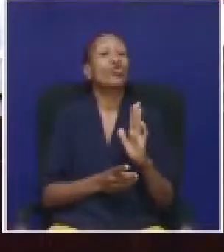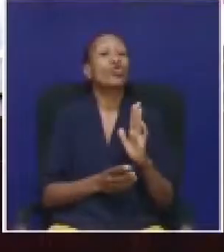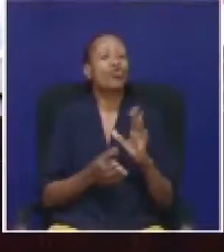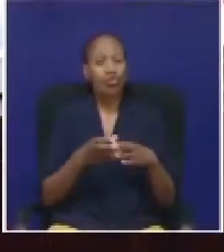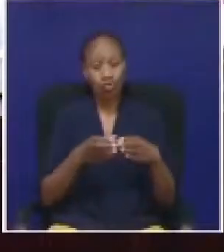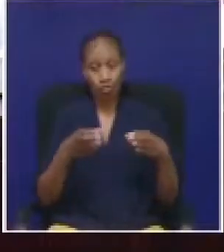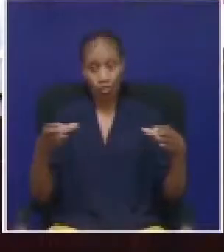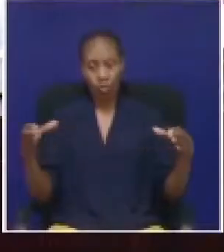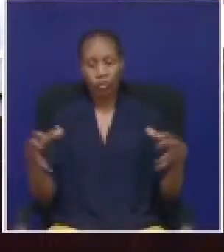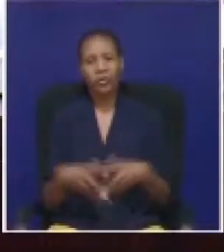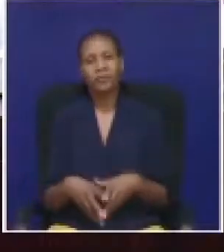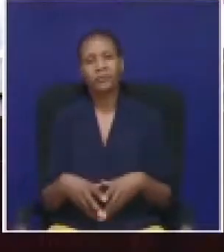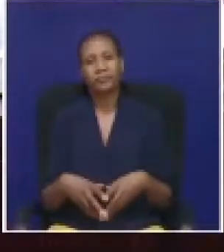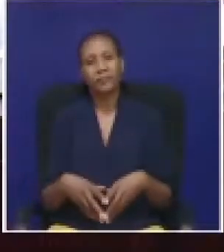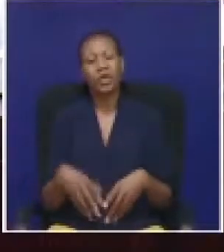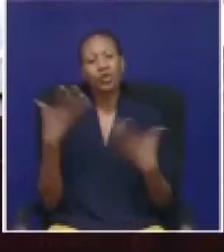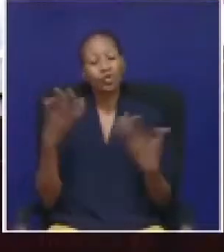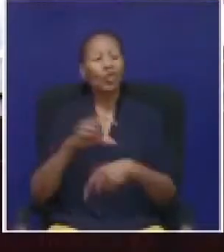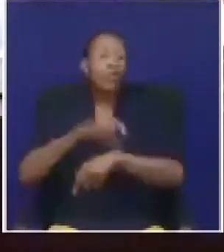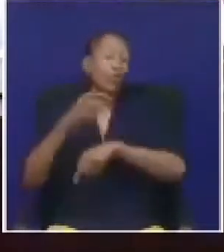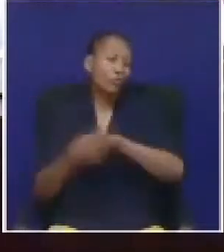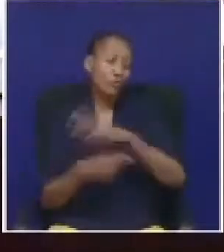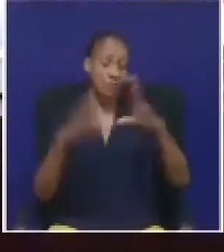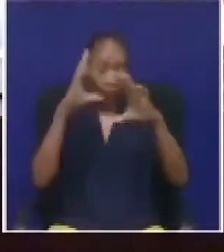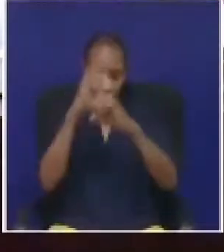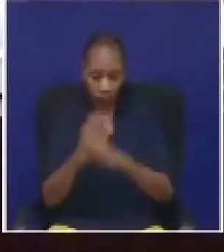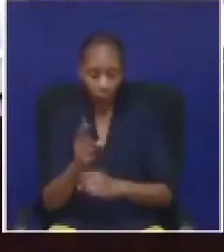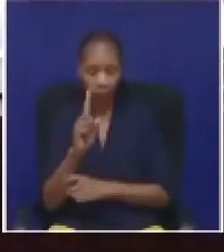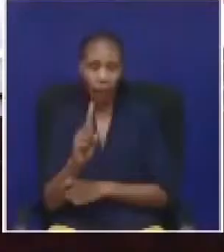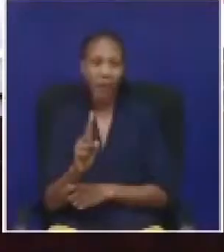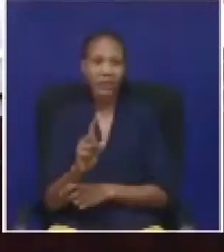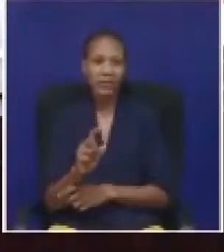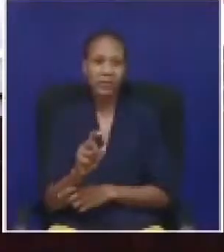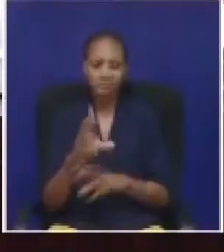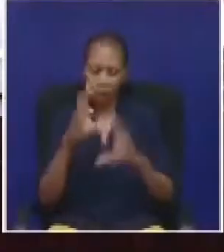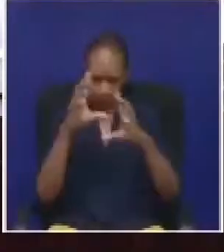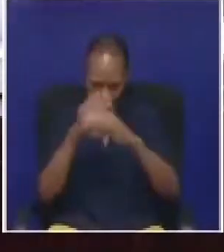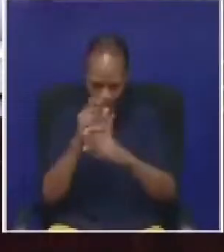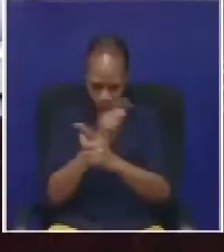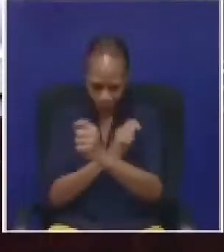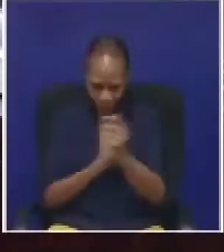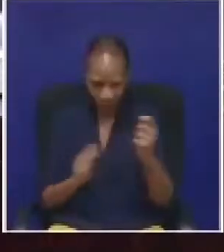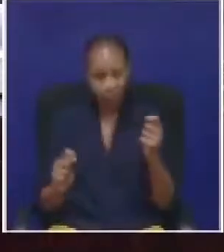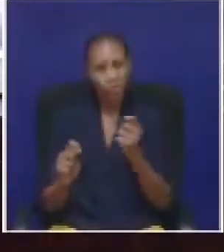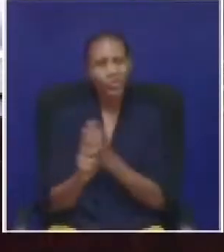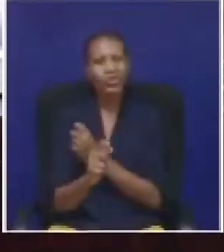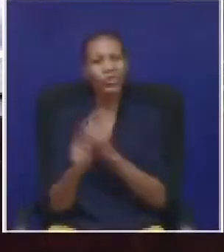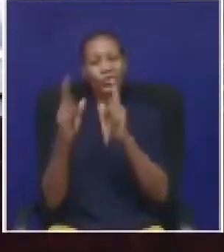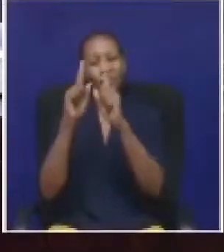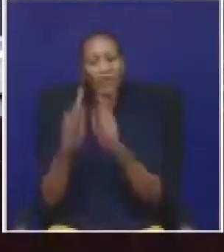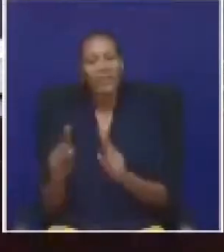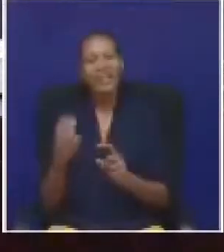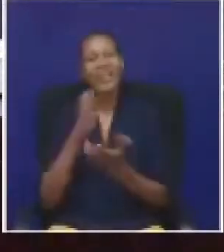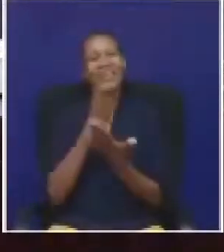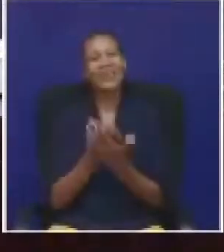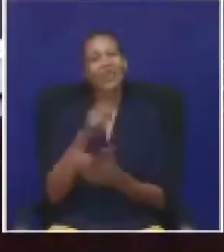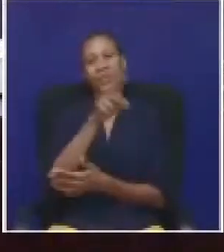other things, the conference focused on the transformation of special economic